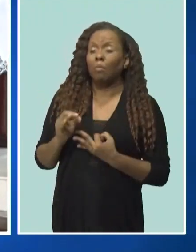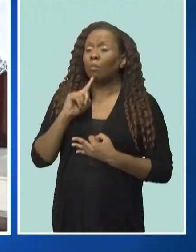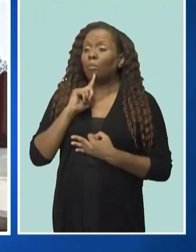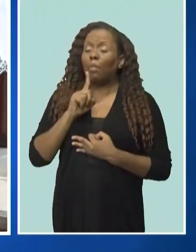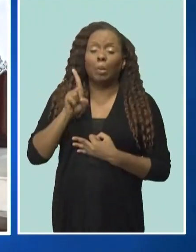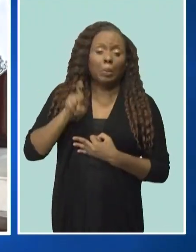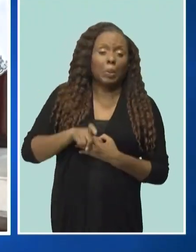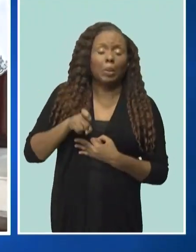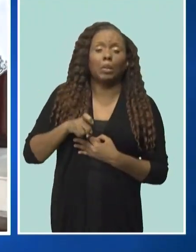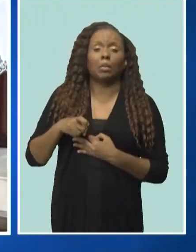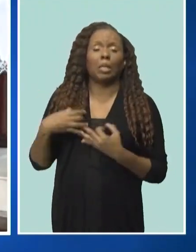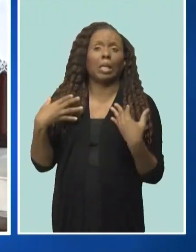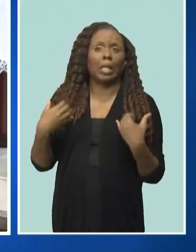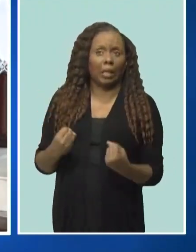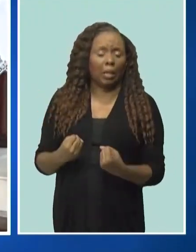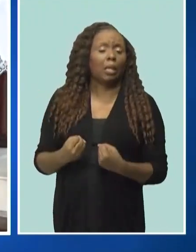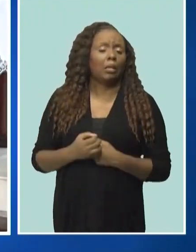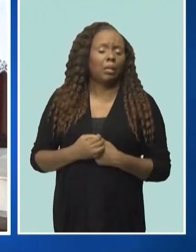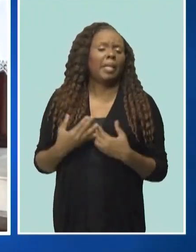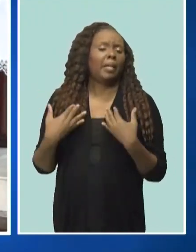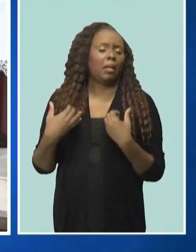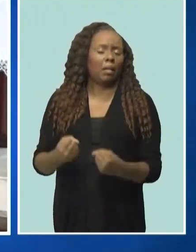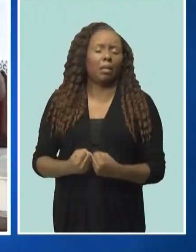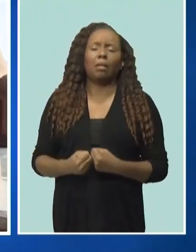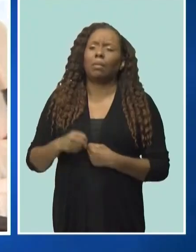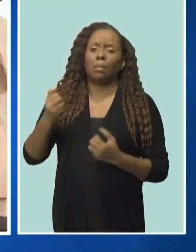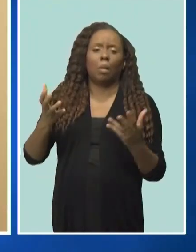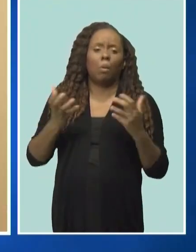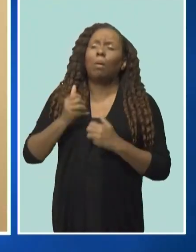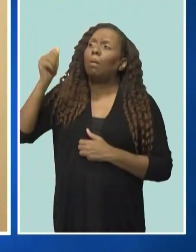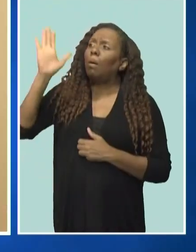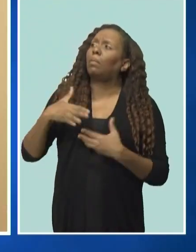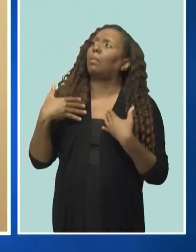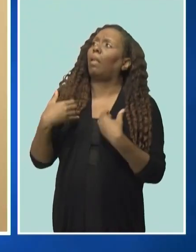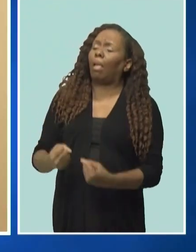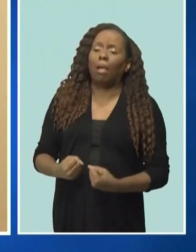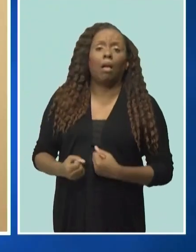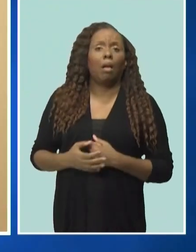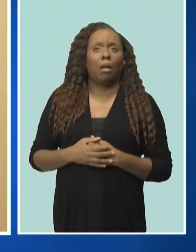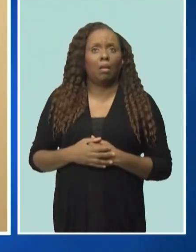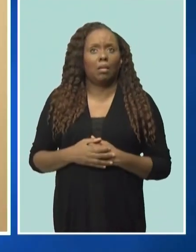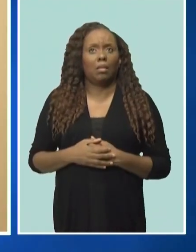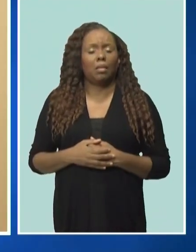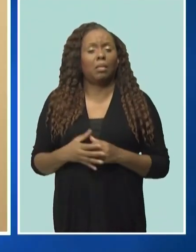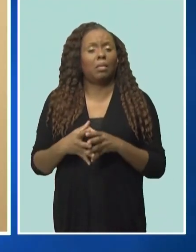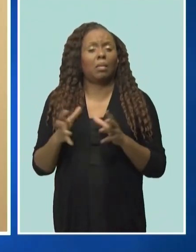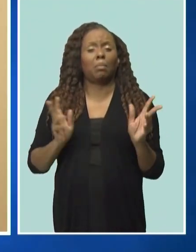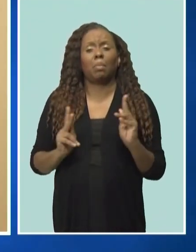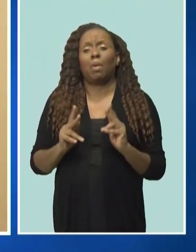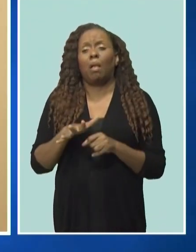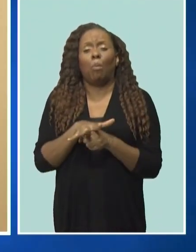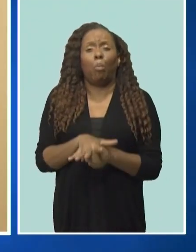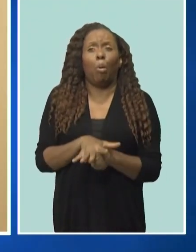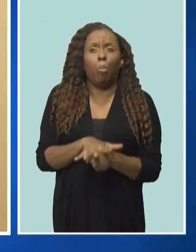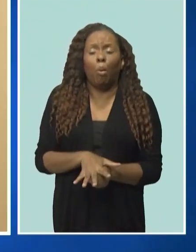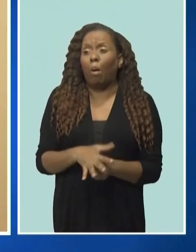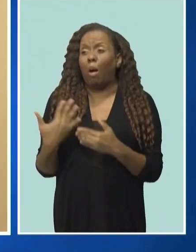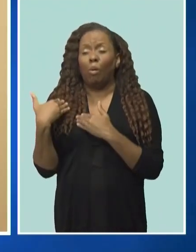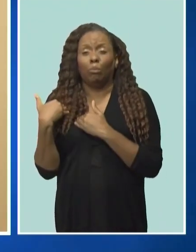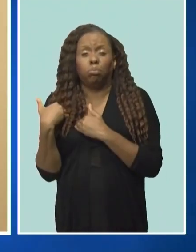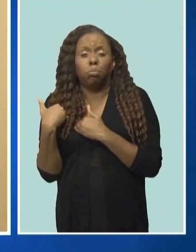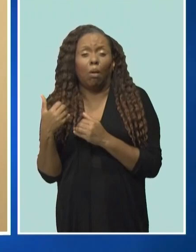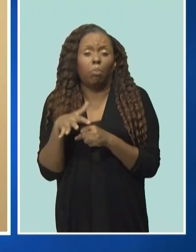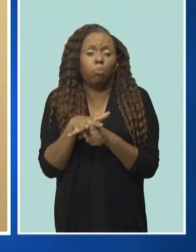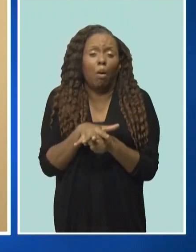in need of healing. We individuals, we don't realize the baggage that we are